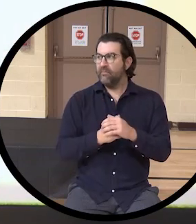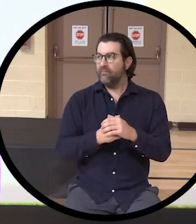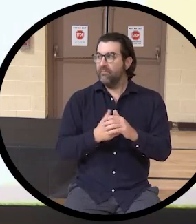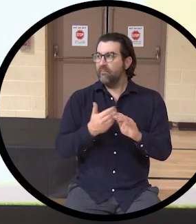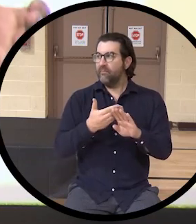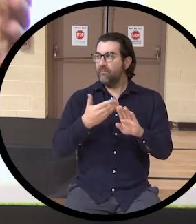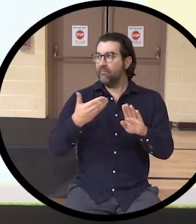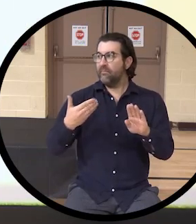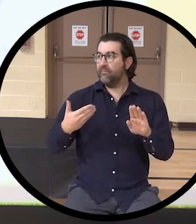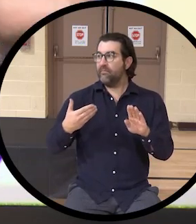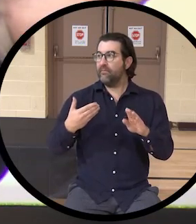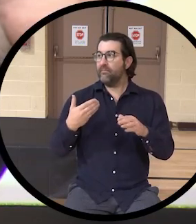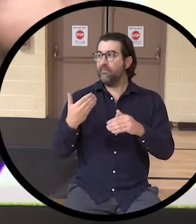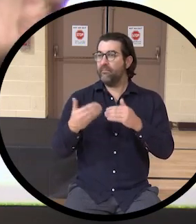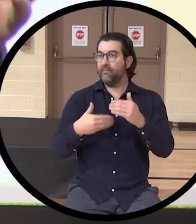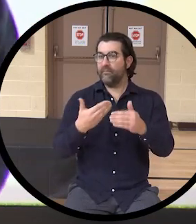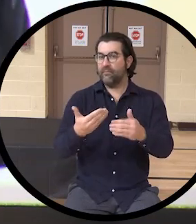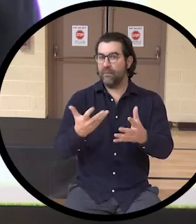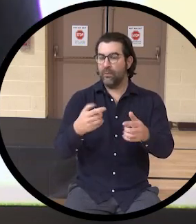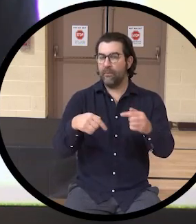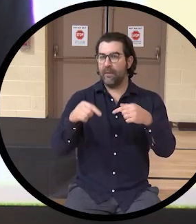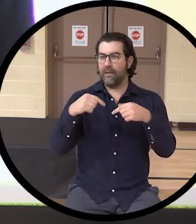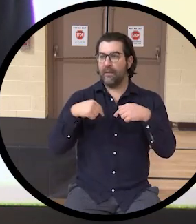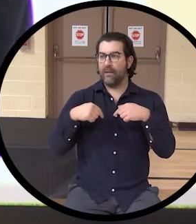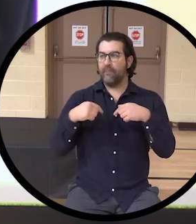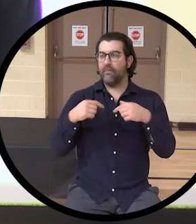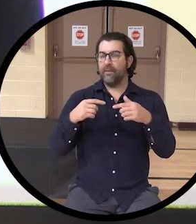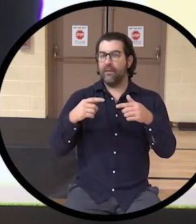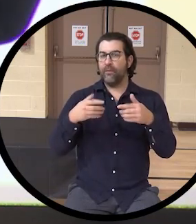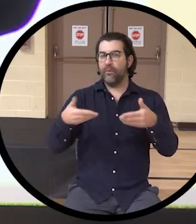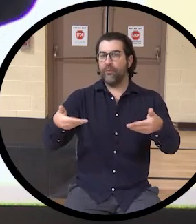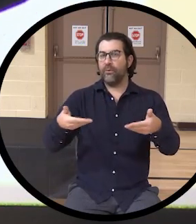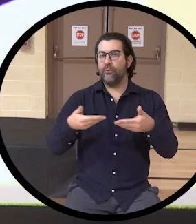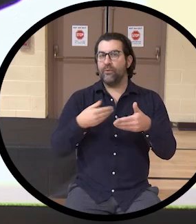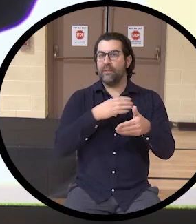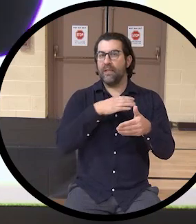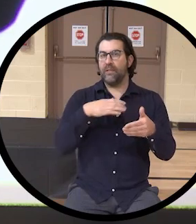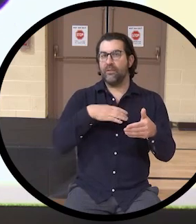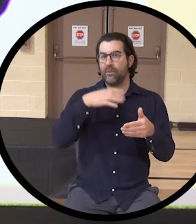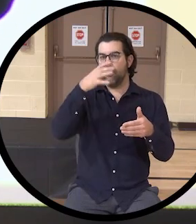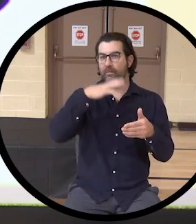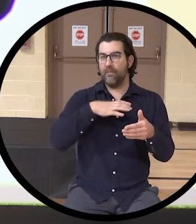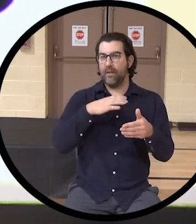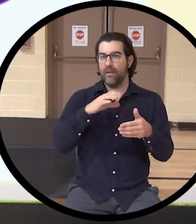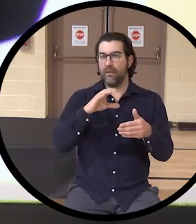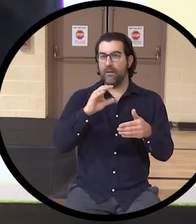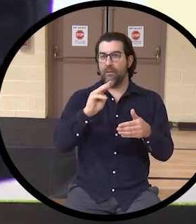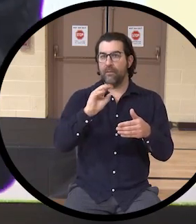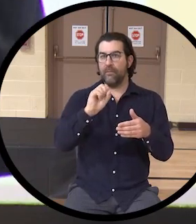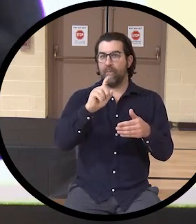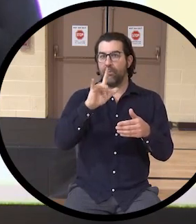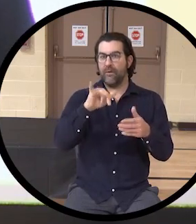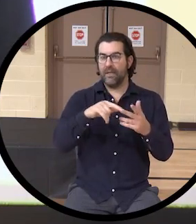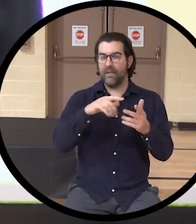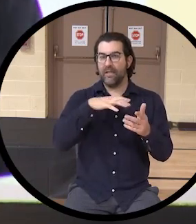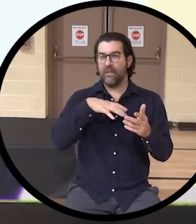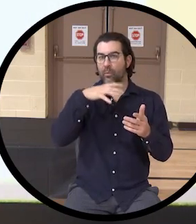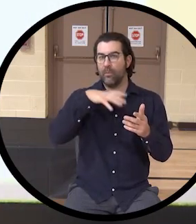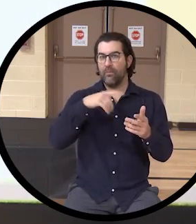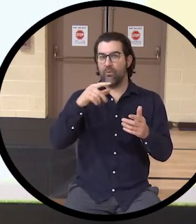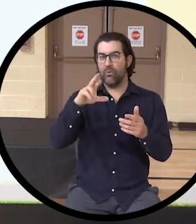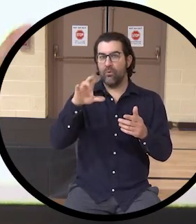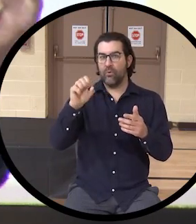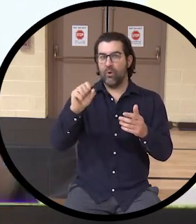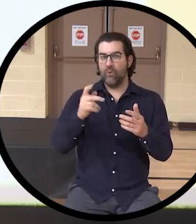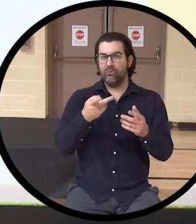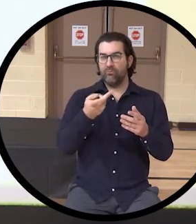we get too far into the presentation, I want to introduce Councilman Kari Mosley, Councilwoman Deb Gross, and bring them up and